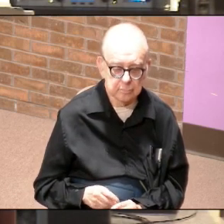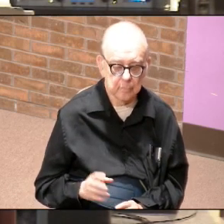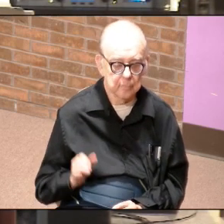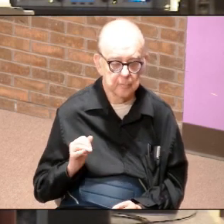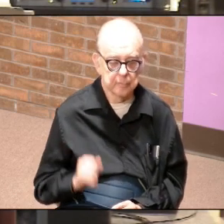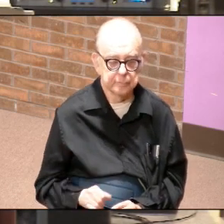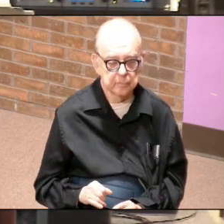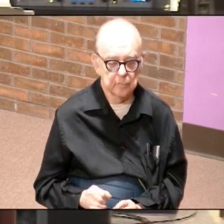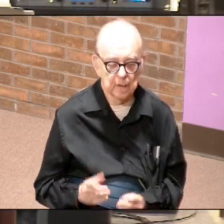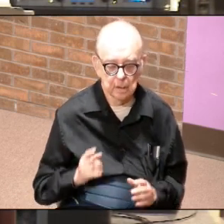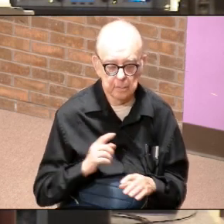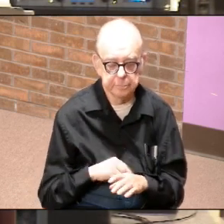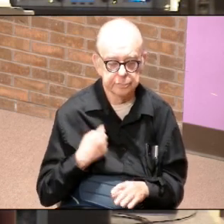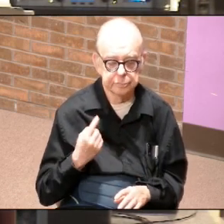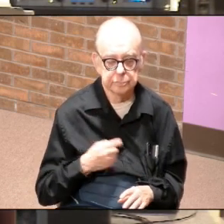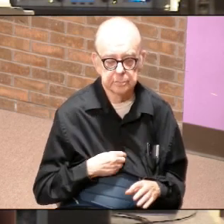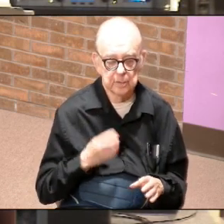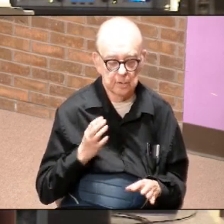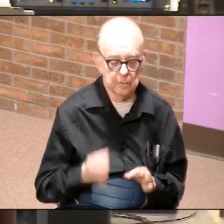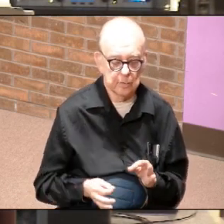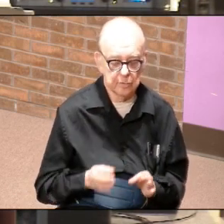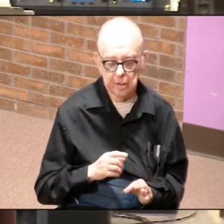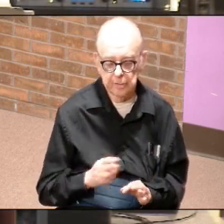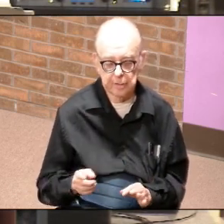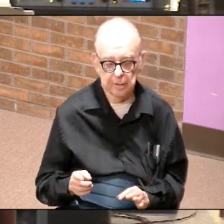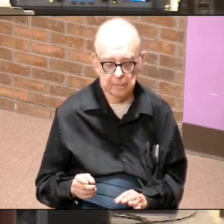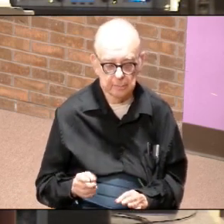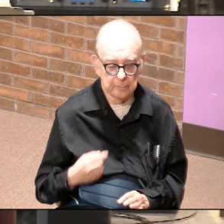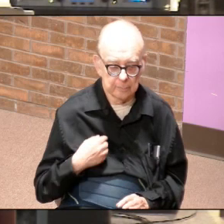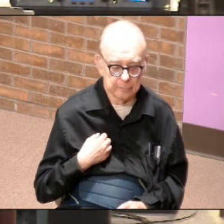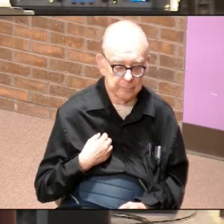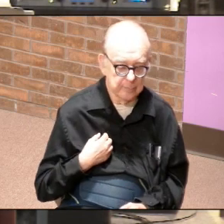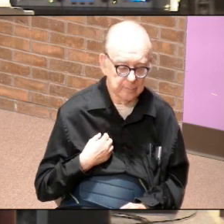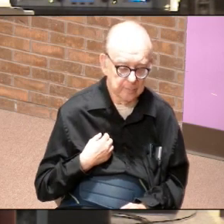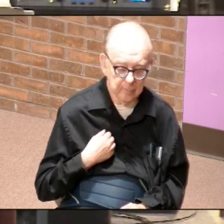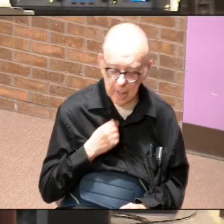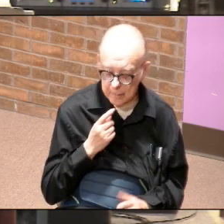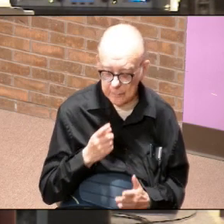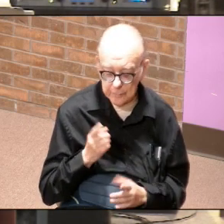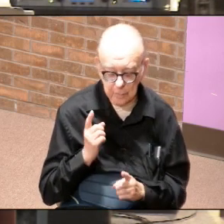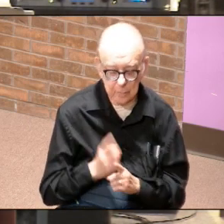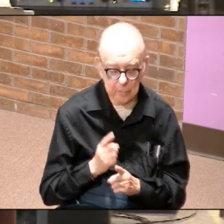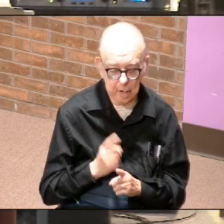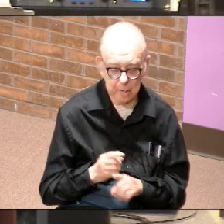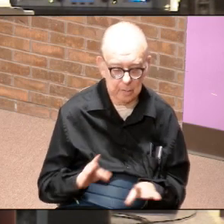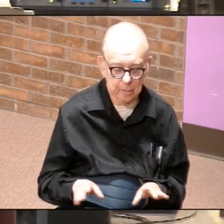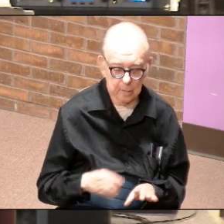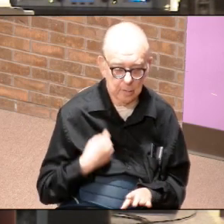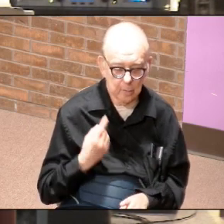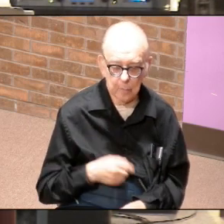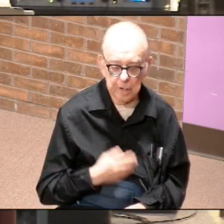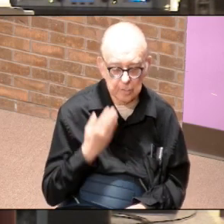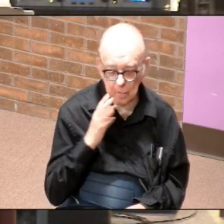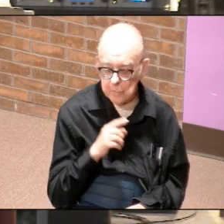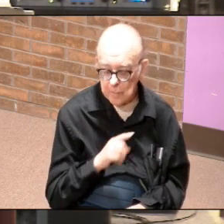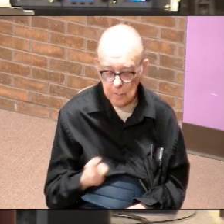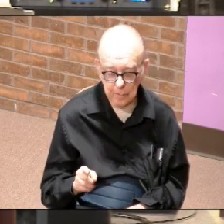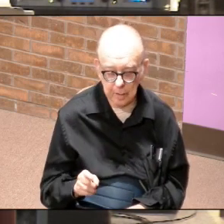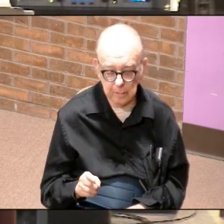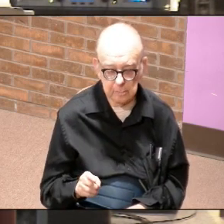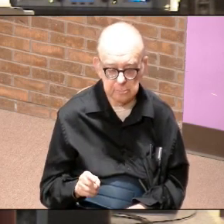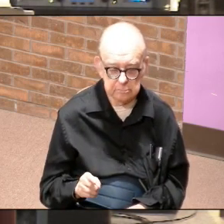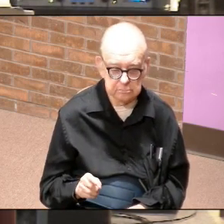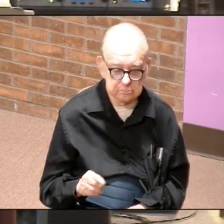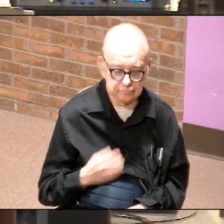And yet so many times we'll judge them. We have no right to because we don't know them.